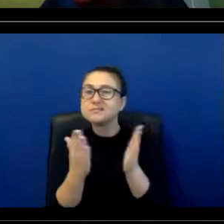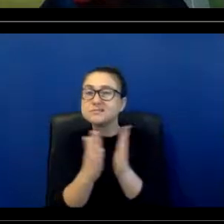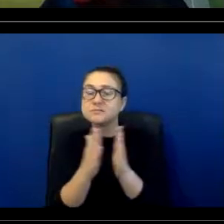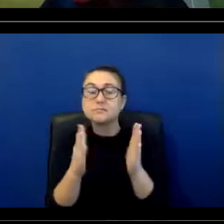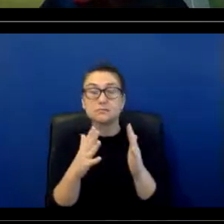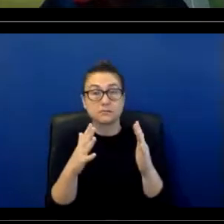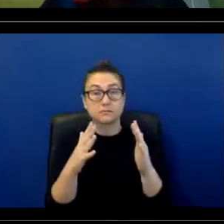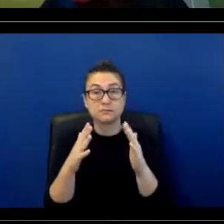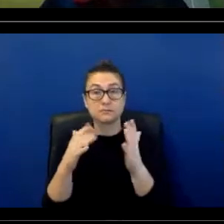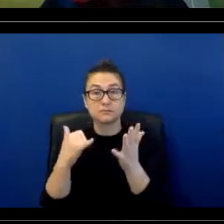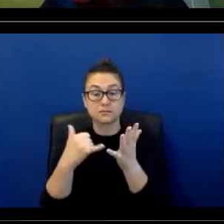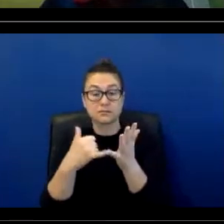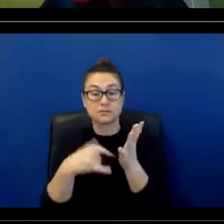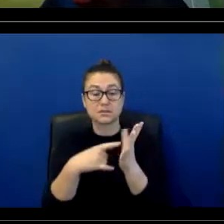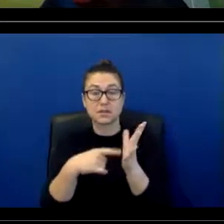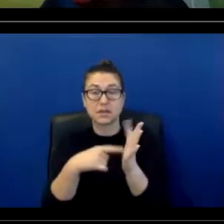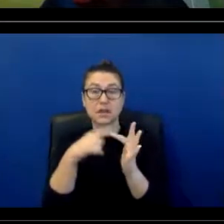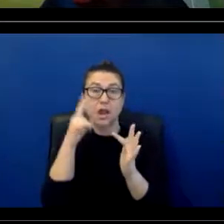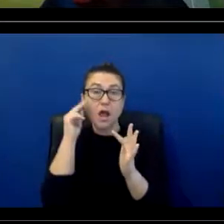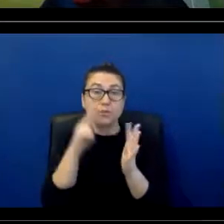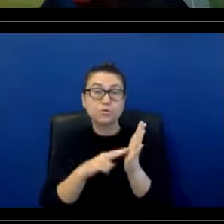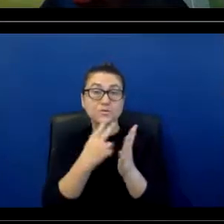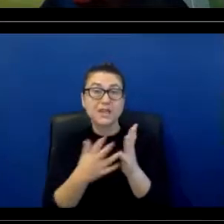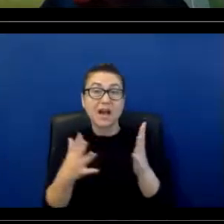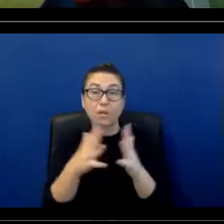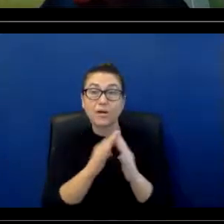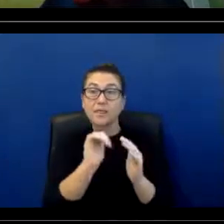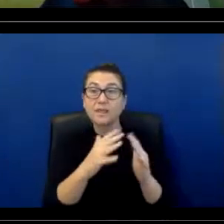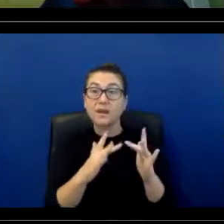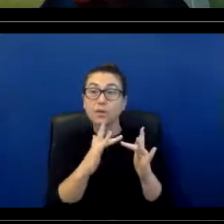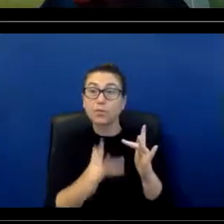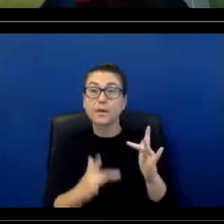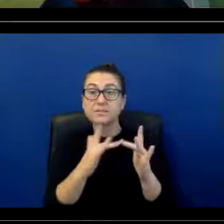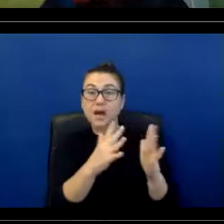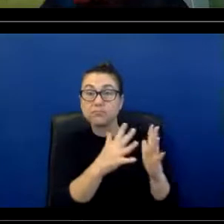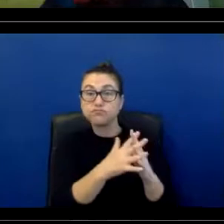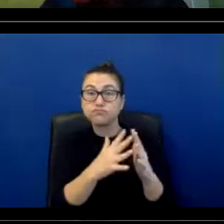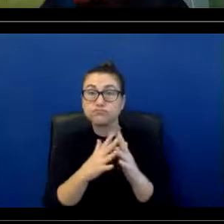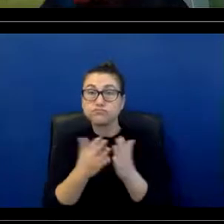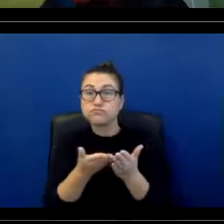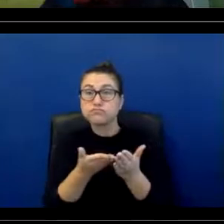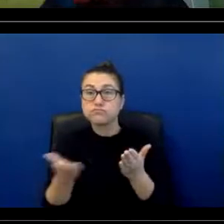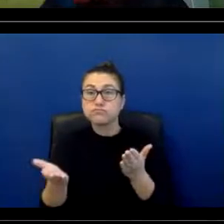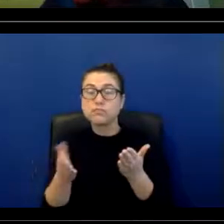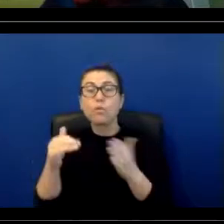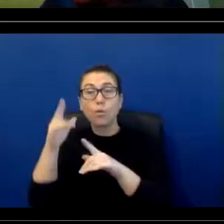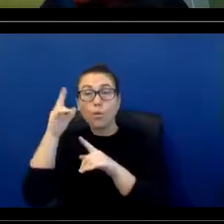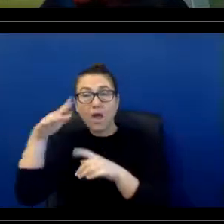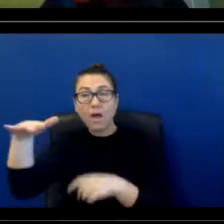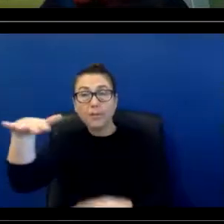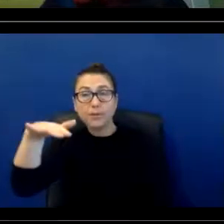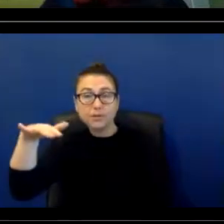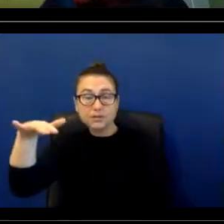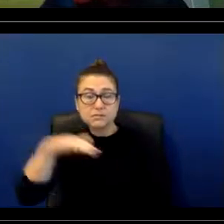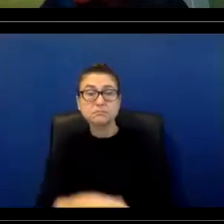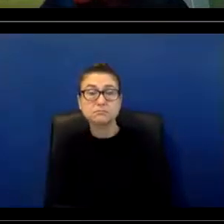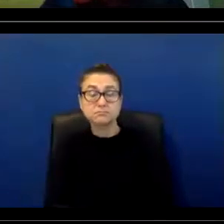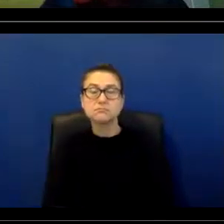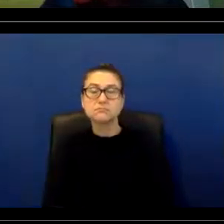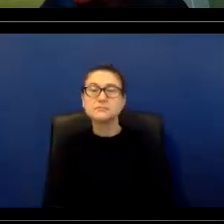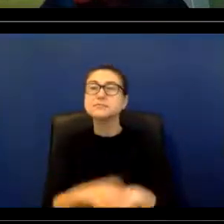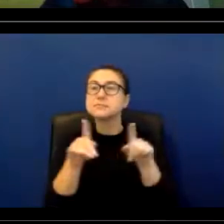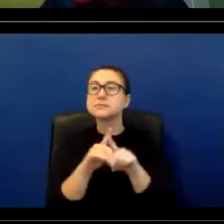at the State Library of New South Wales, and the web address is there on the slide. And there's also that little booklet that I was talking